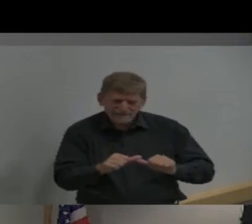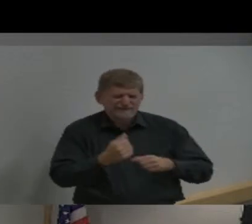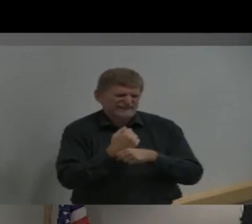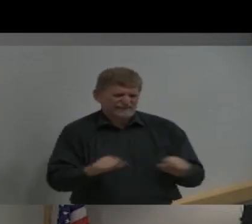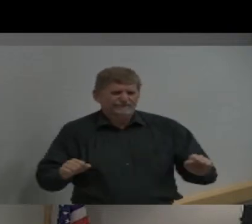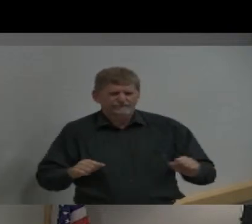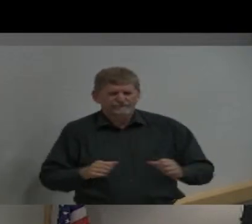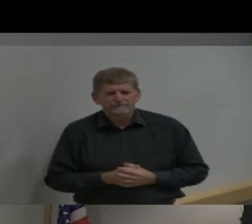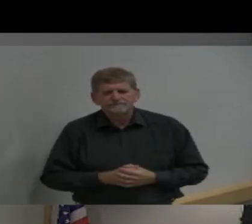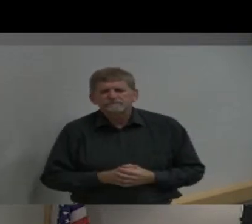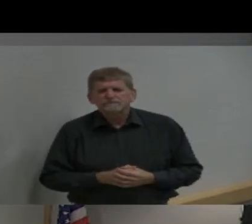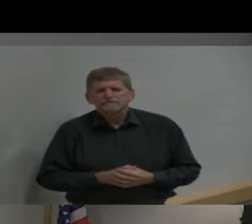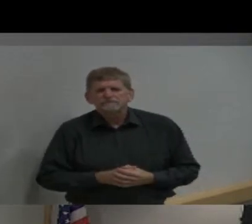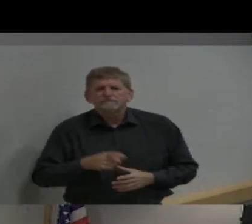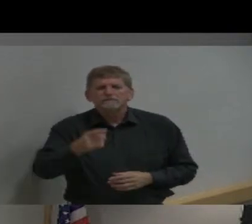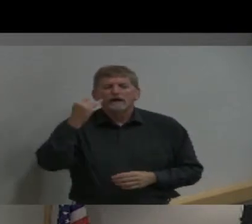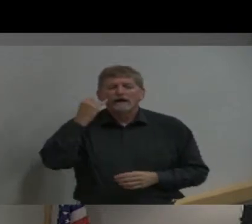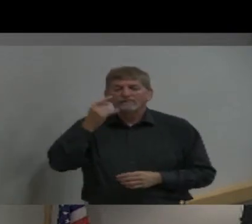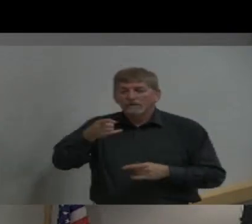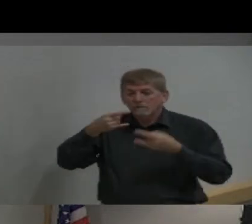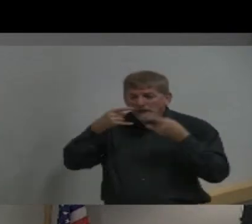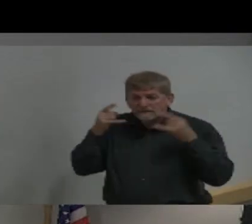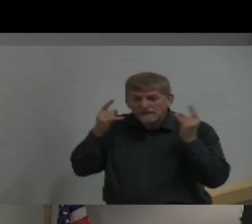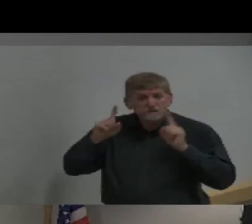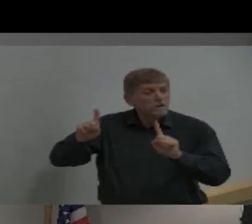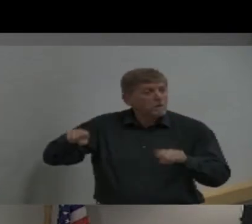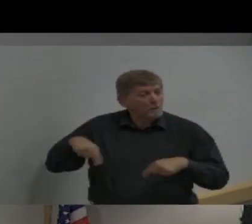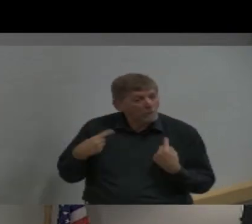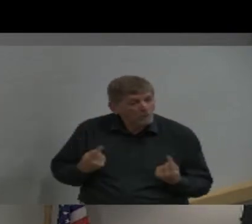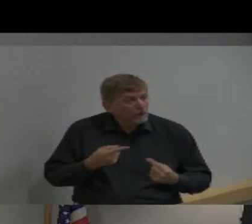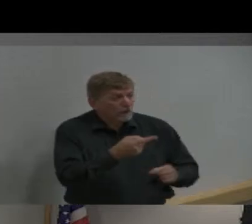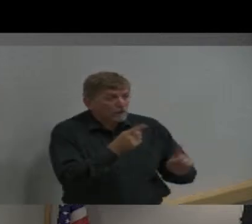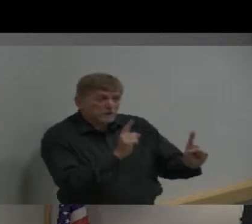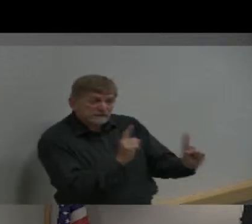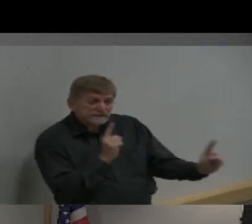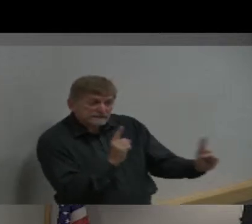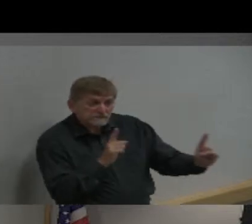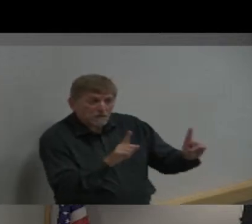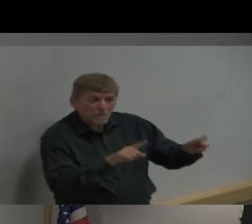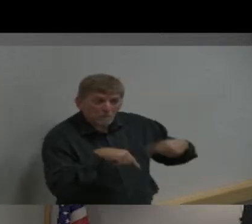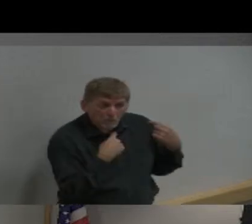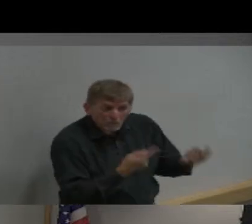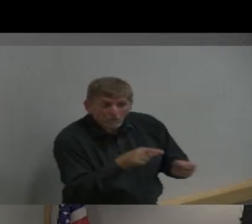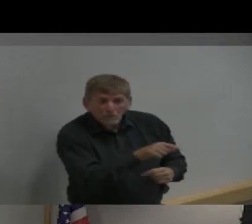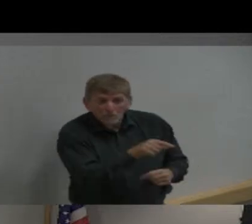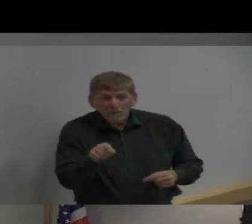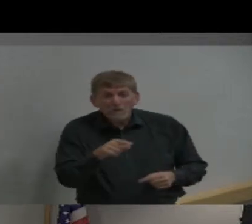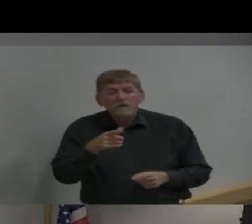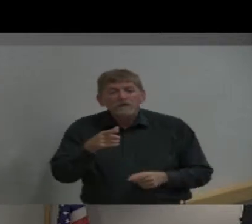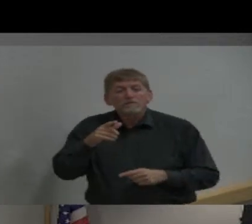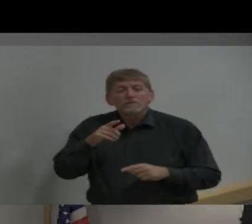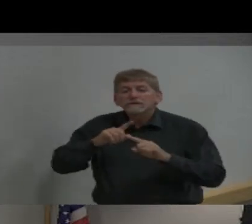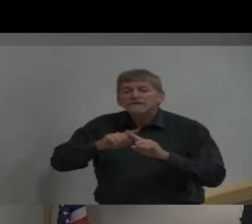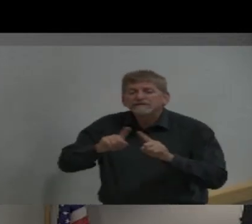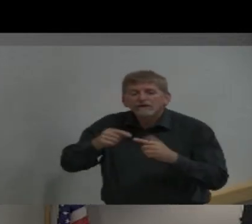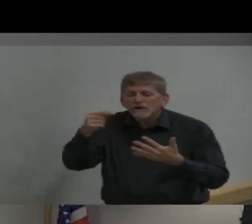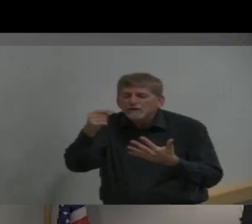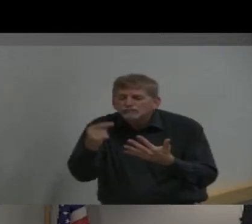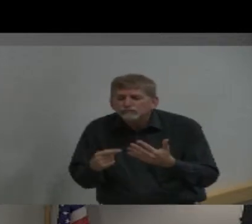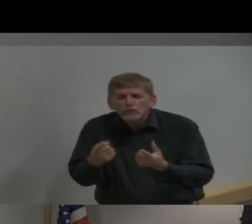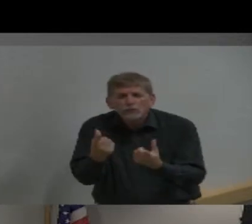your face coverings, practicing social distancing, and doing all of the preventive measures that we have been